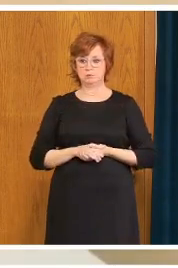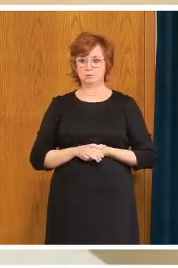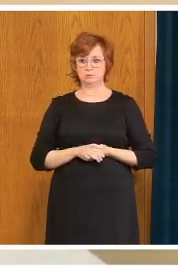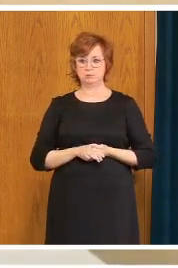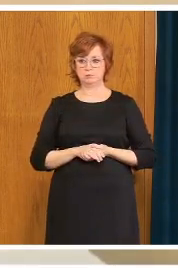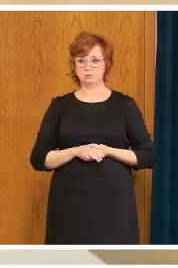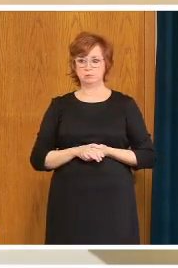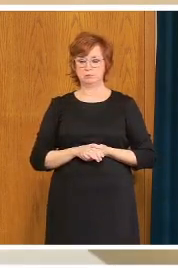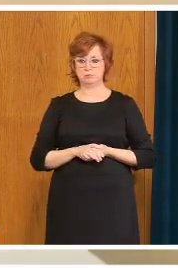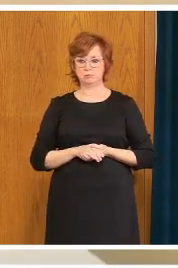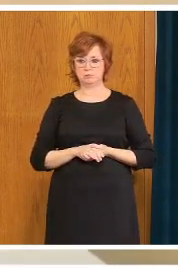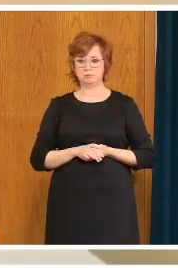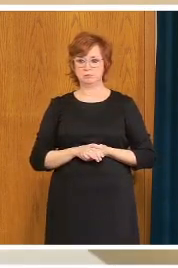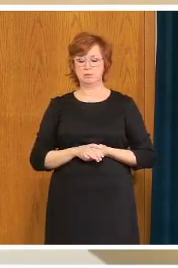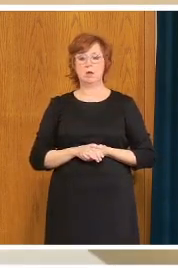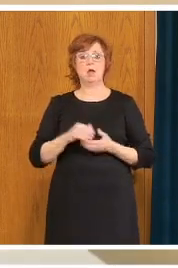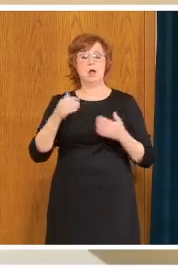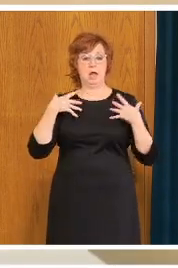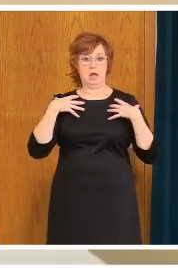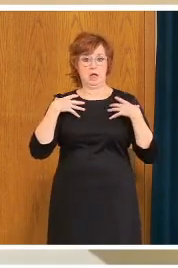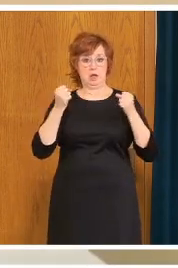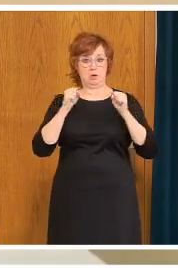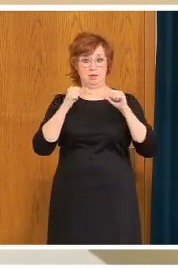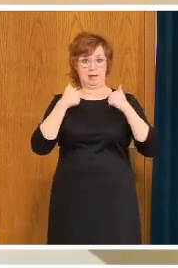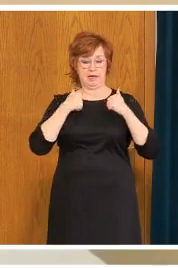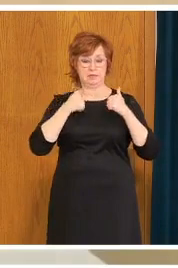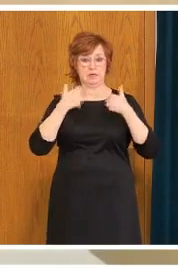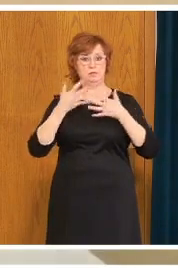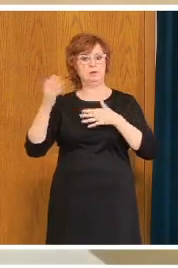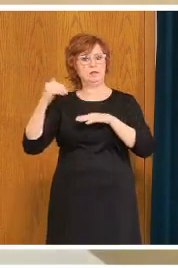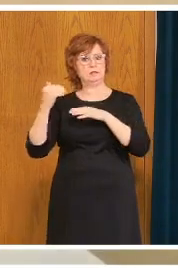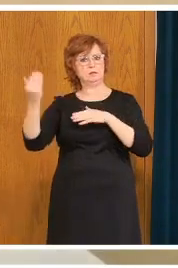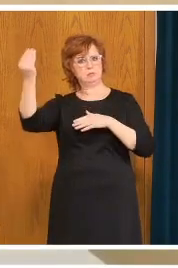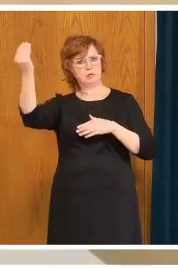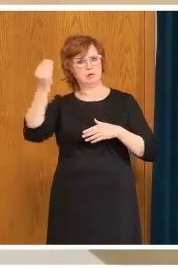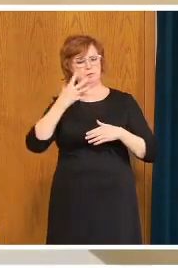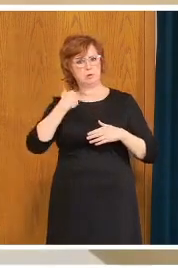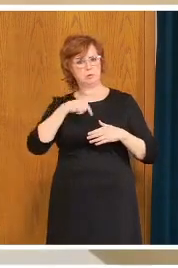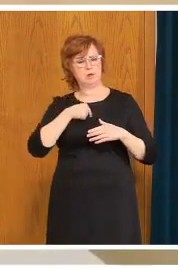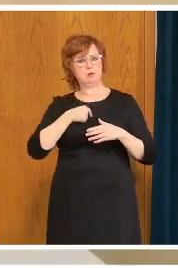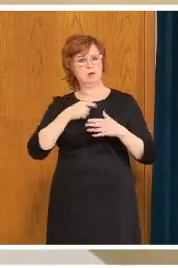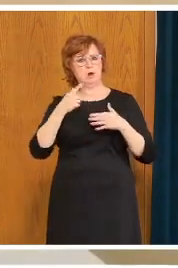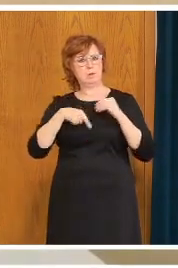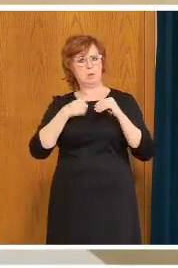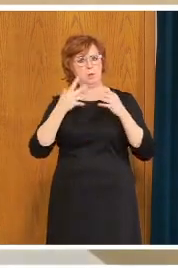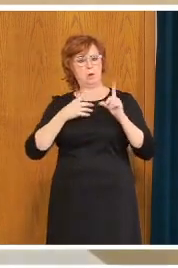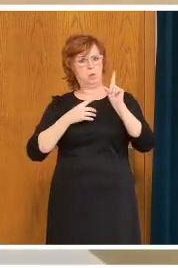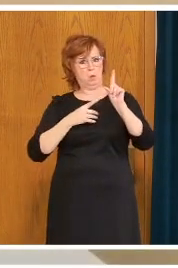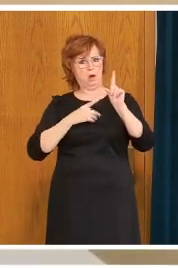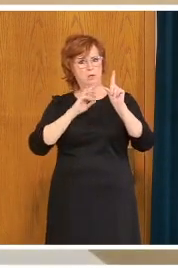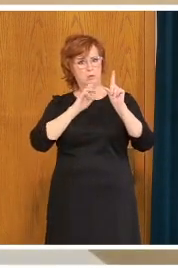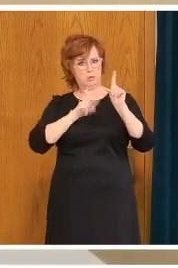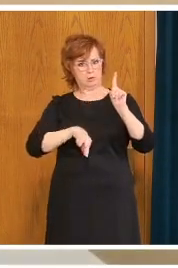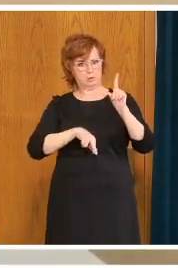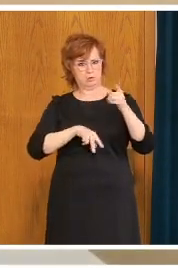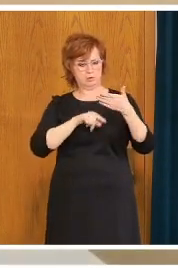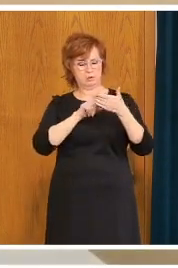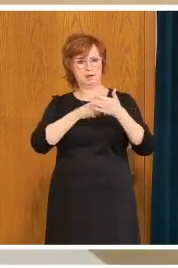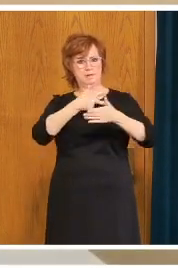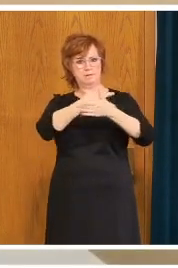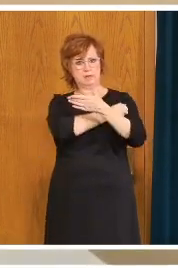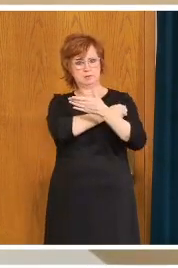have received information from Health Canada that we have had one a report of a vaccine-induced thrombotic